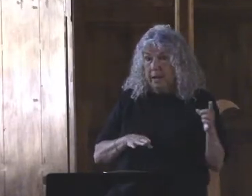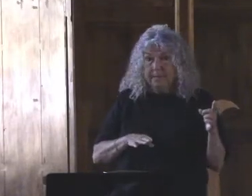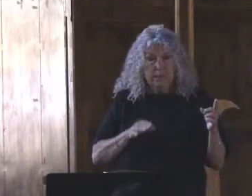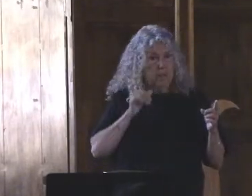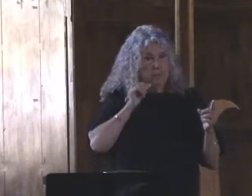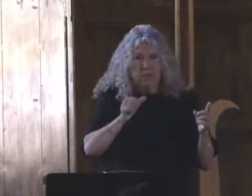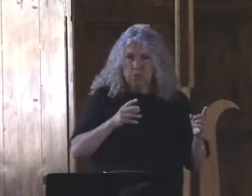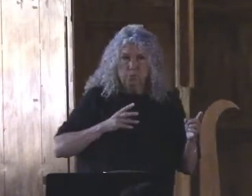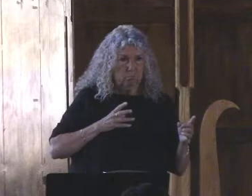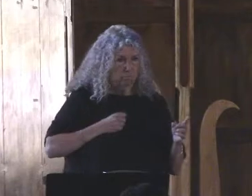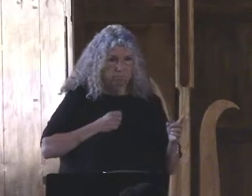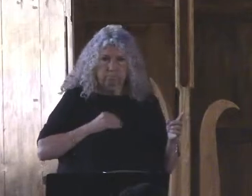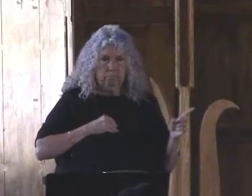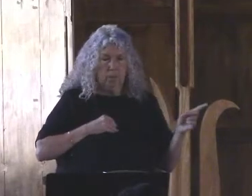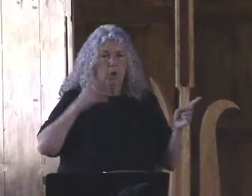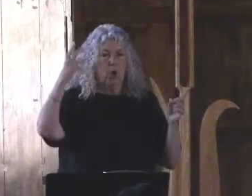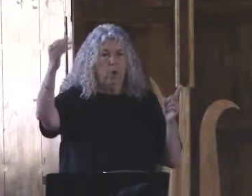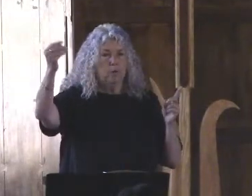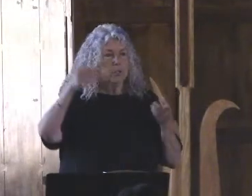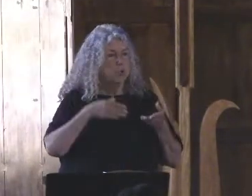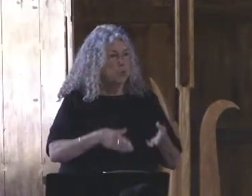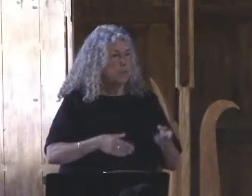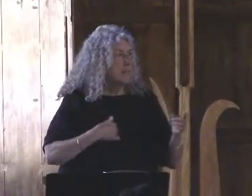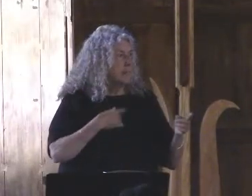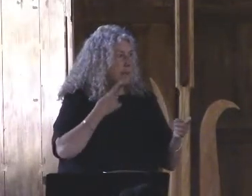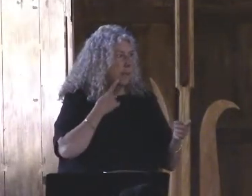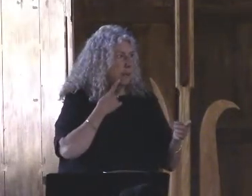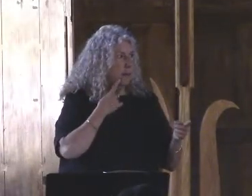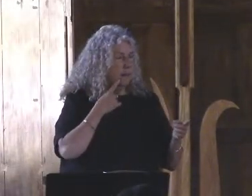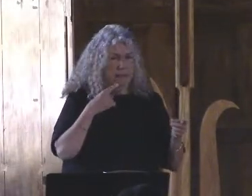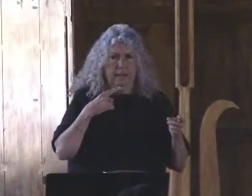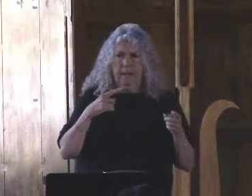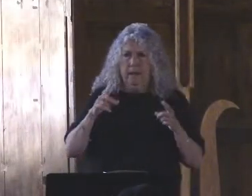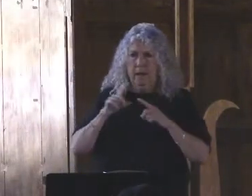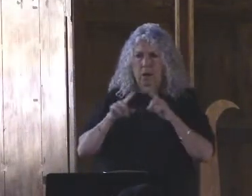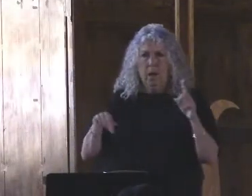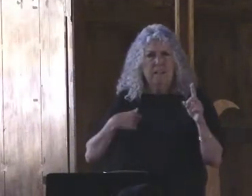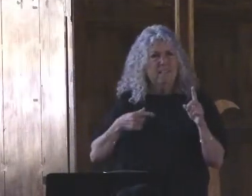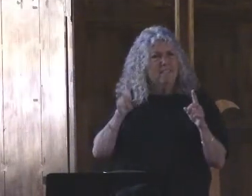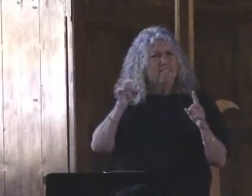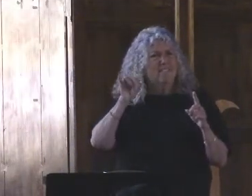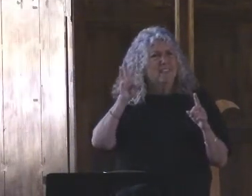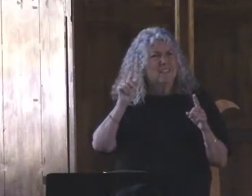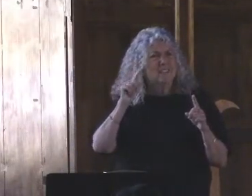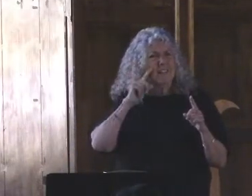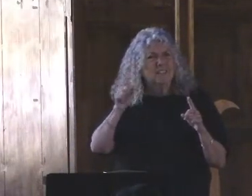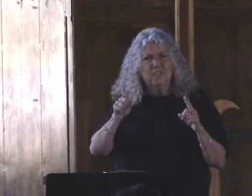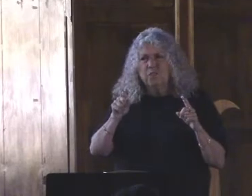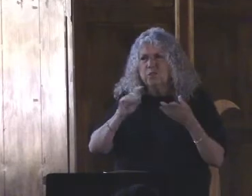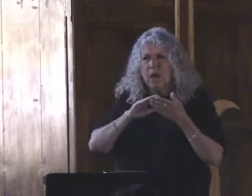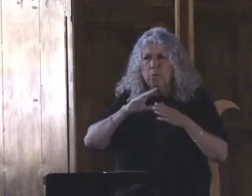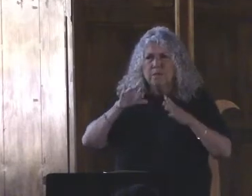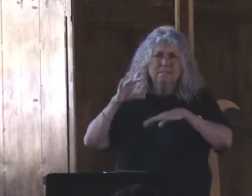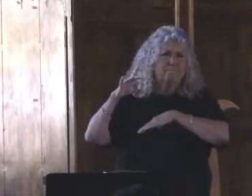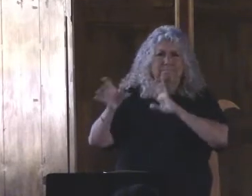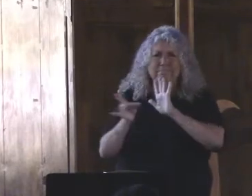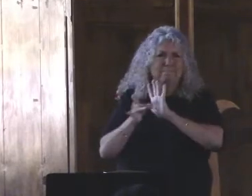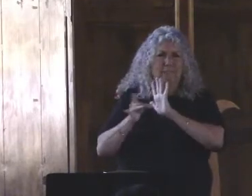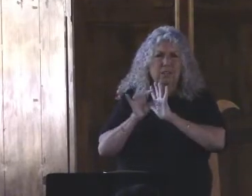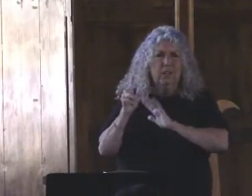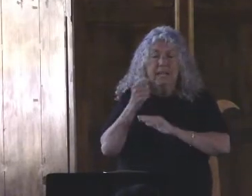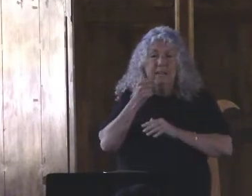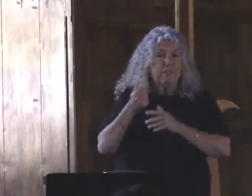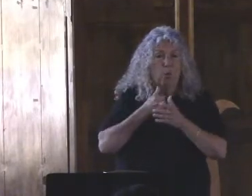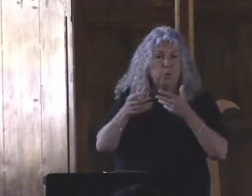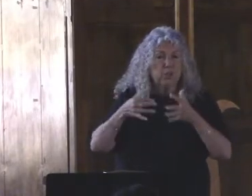they do not receive you, go out into the streets and say, 'The dust of your town that clings to our feet, even that we shake